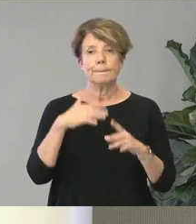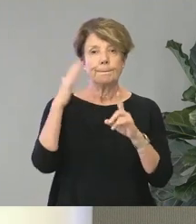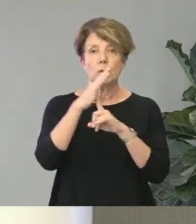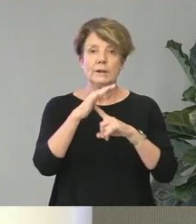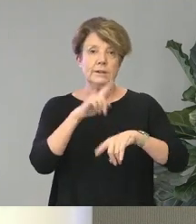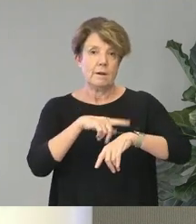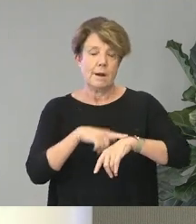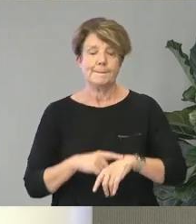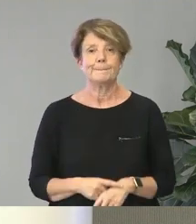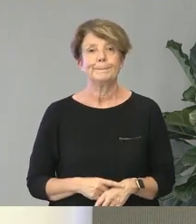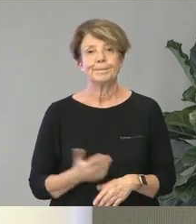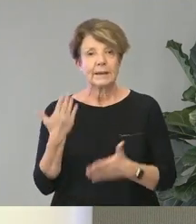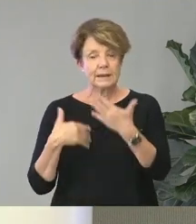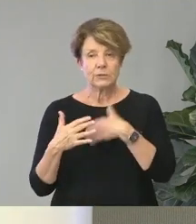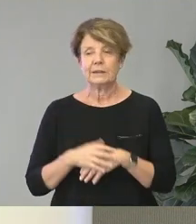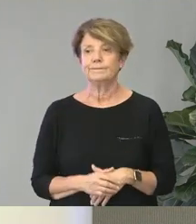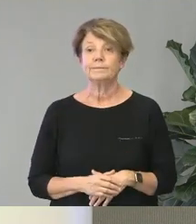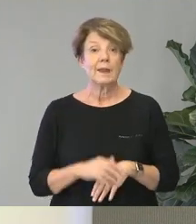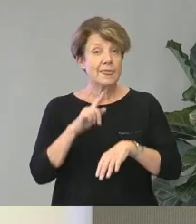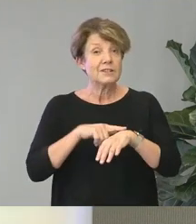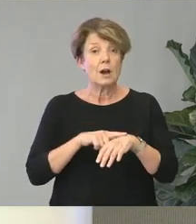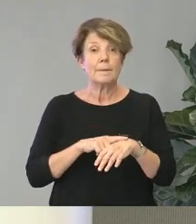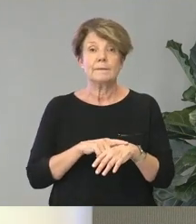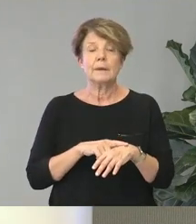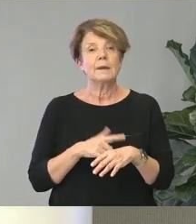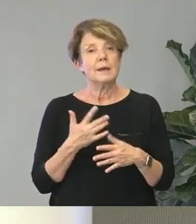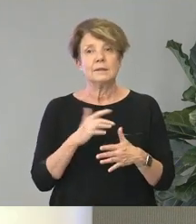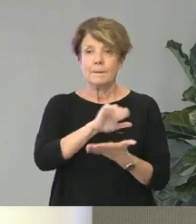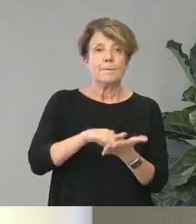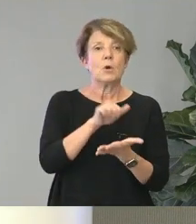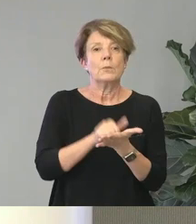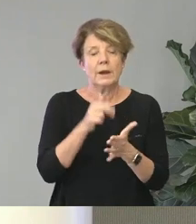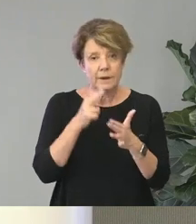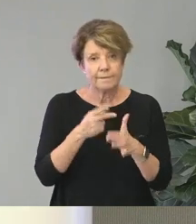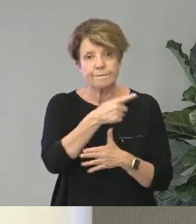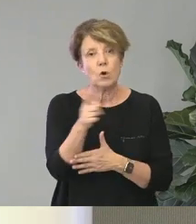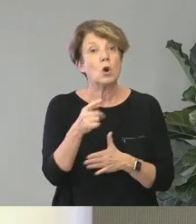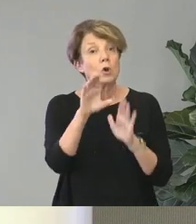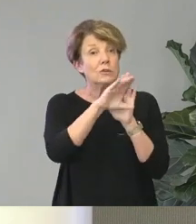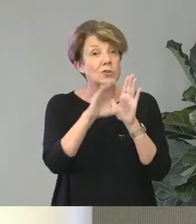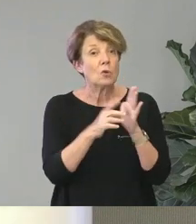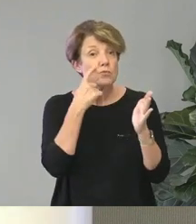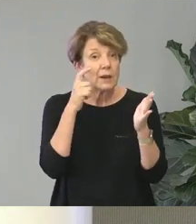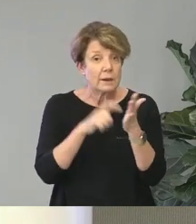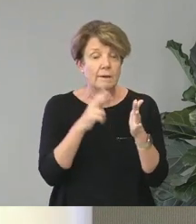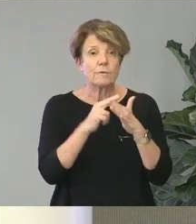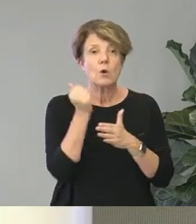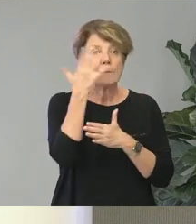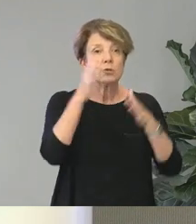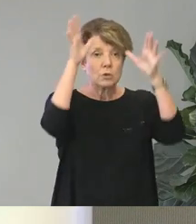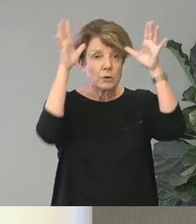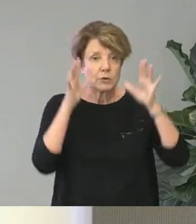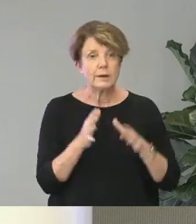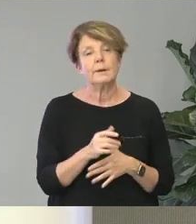history. The time is ripe for constitutional recognition of Aboriginal and Torres Strait Islander peoples